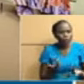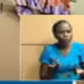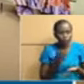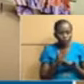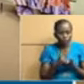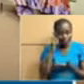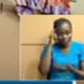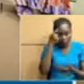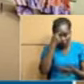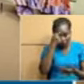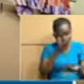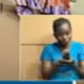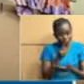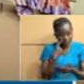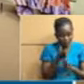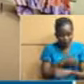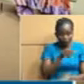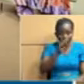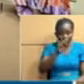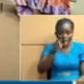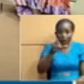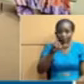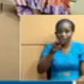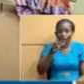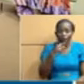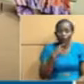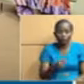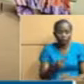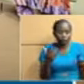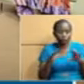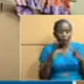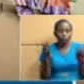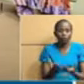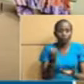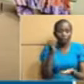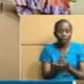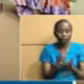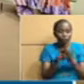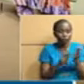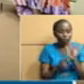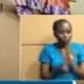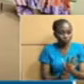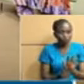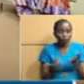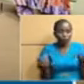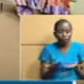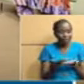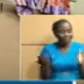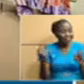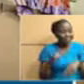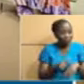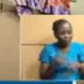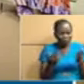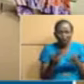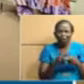statistics, I think Salima was talking about them earlier. There's that World Bank report, but you know that at any one time about